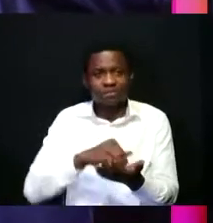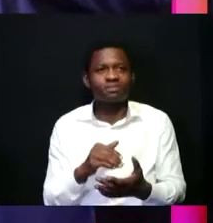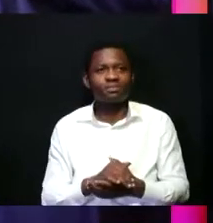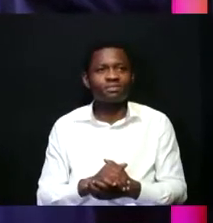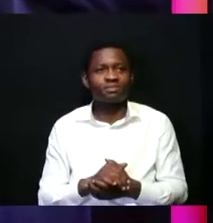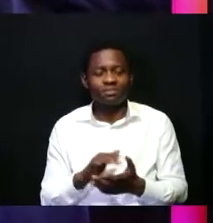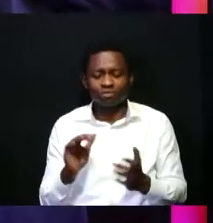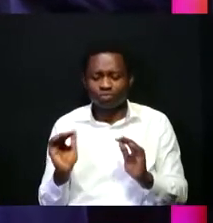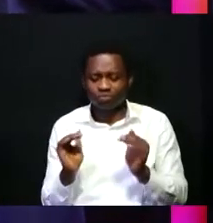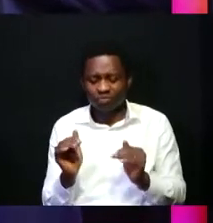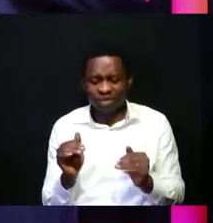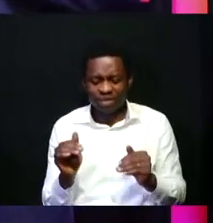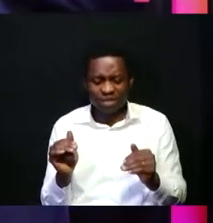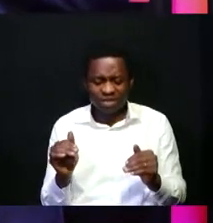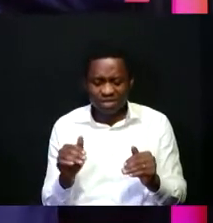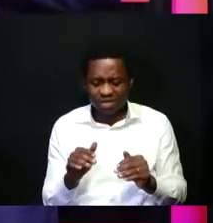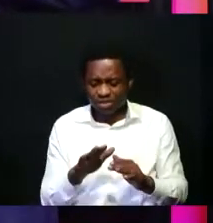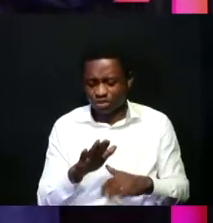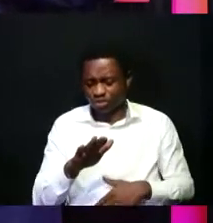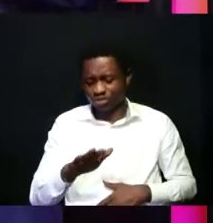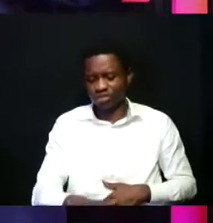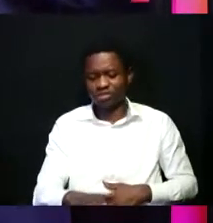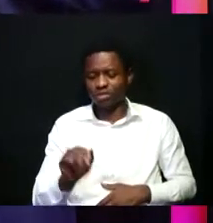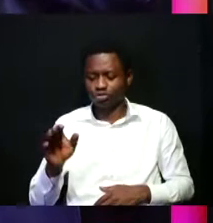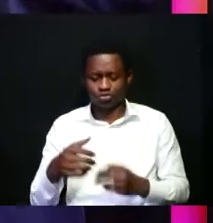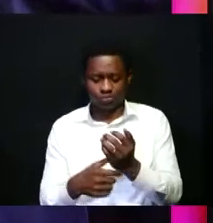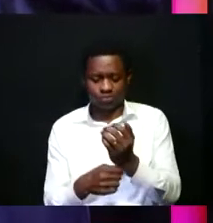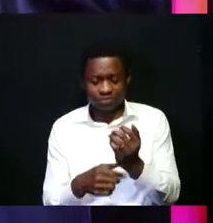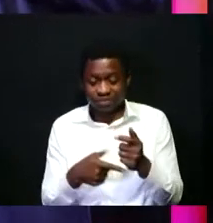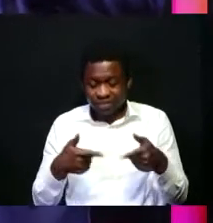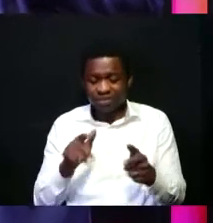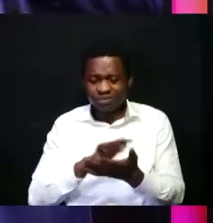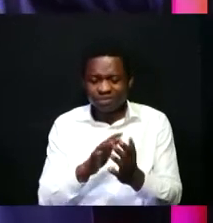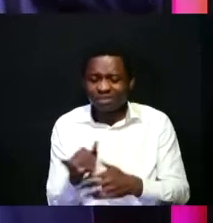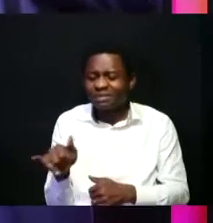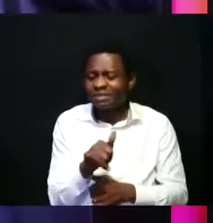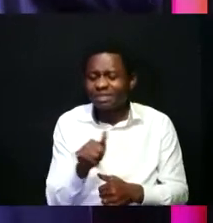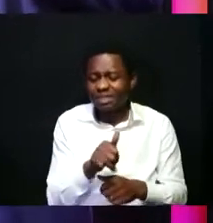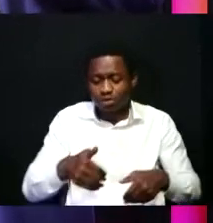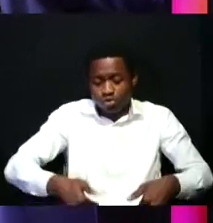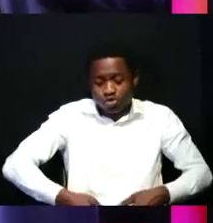like a child's. Let them be restored as in the days of